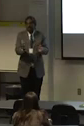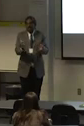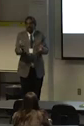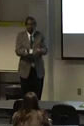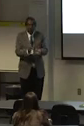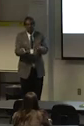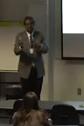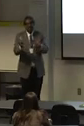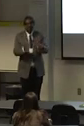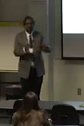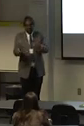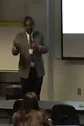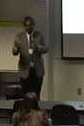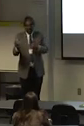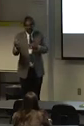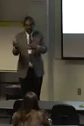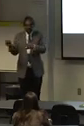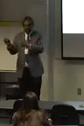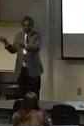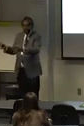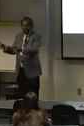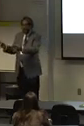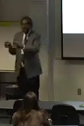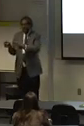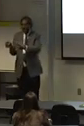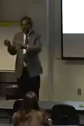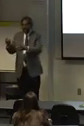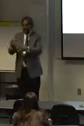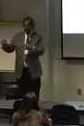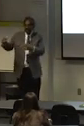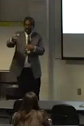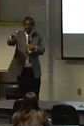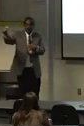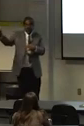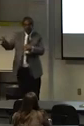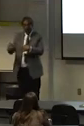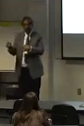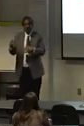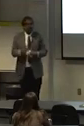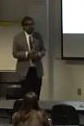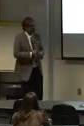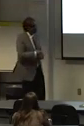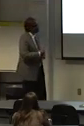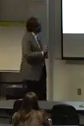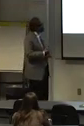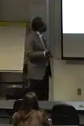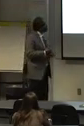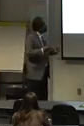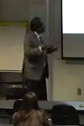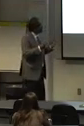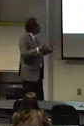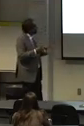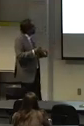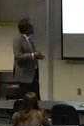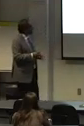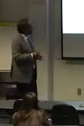a extra short trail. It's not just the visitor center that they can get to, but not any of the trails behind the visitor center. People